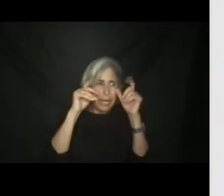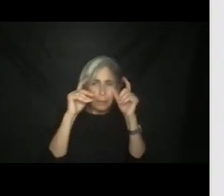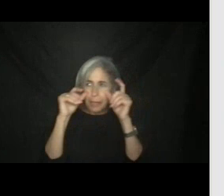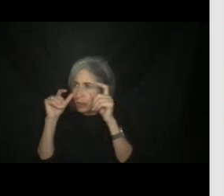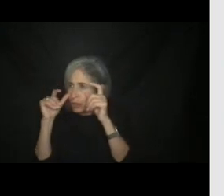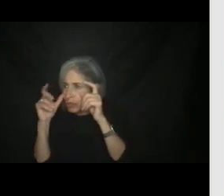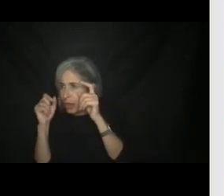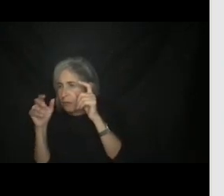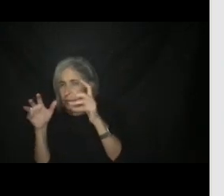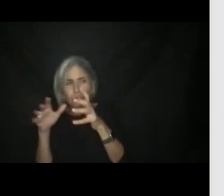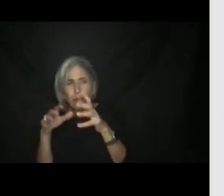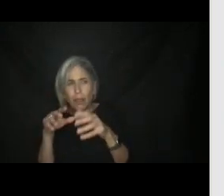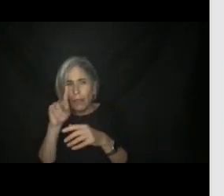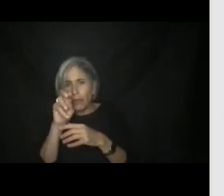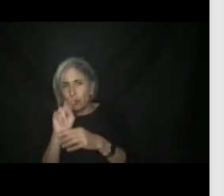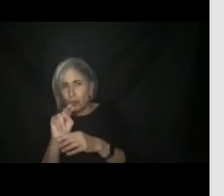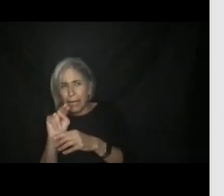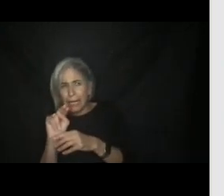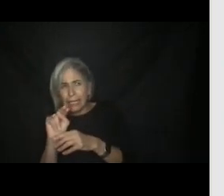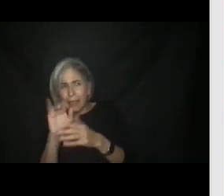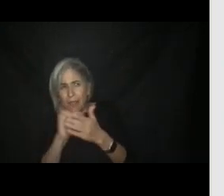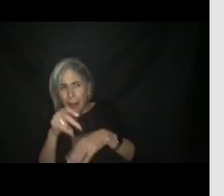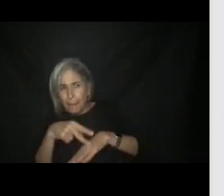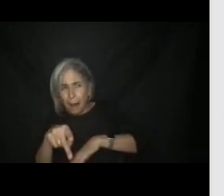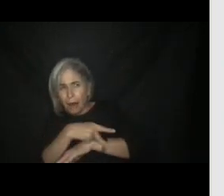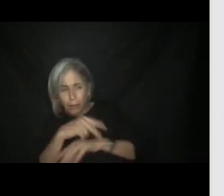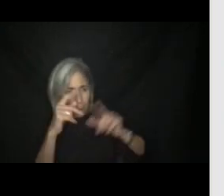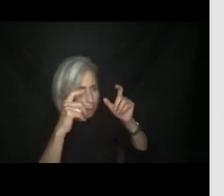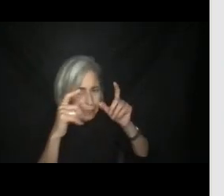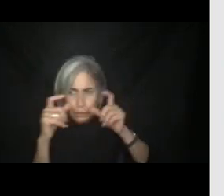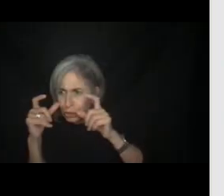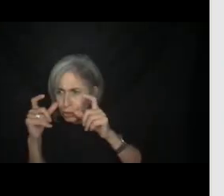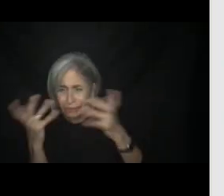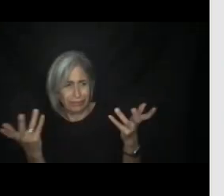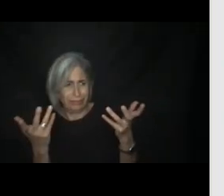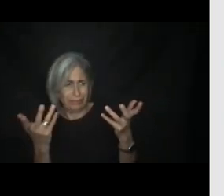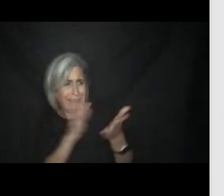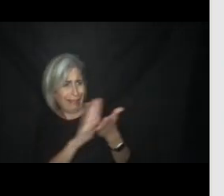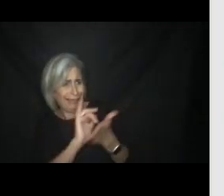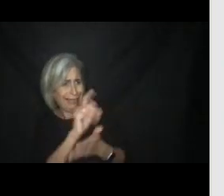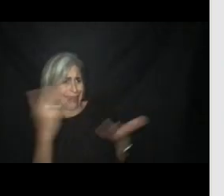the clogged drain for 20 years in that park. Why don't you order the drain cleaned out?